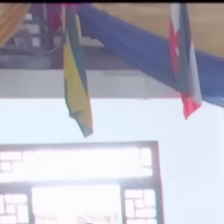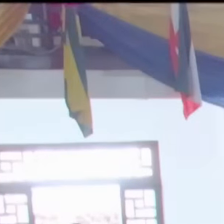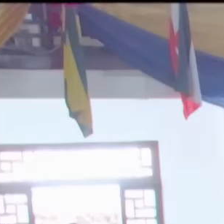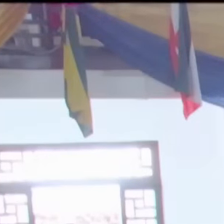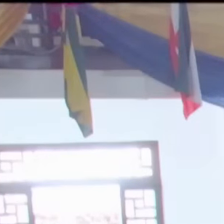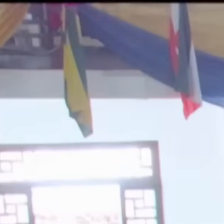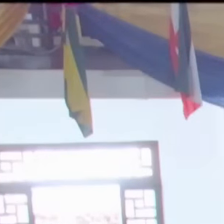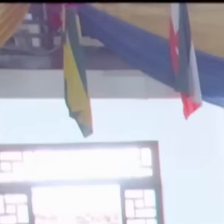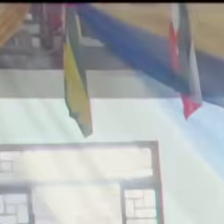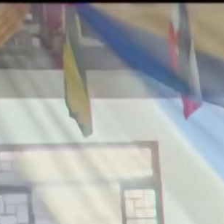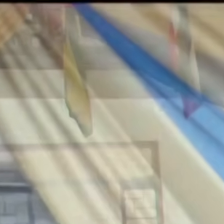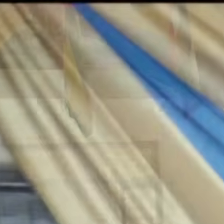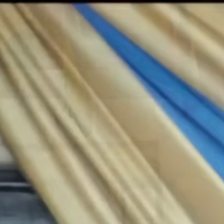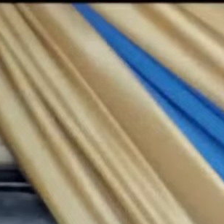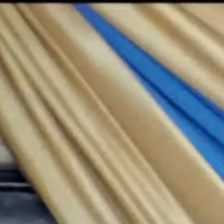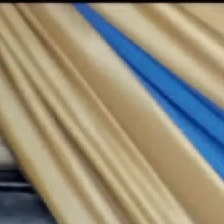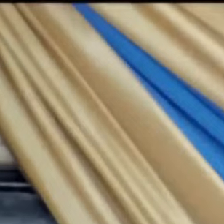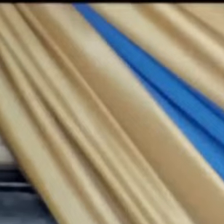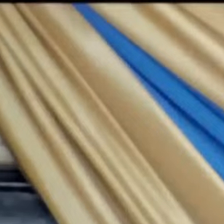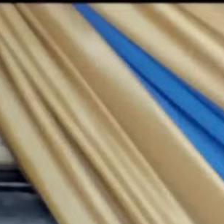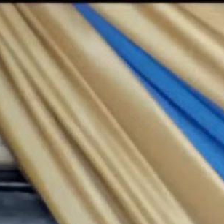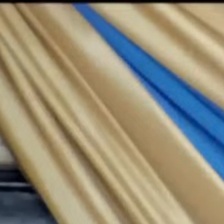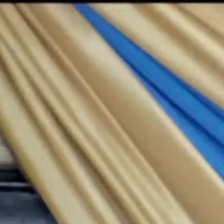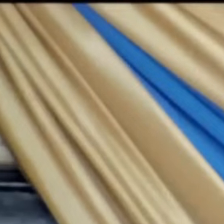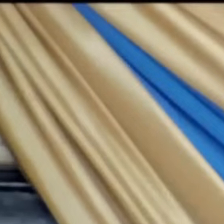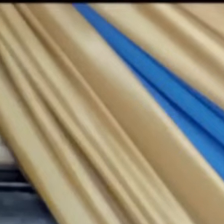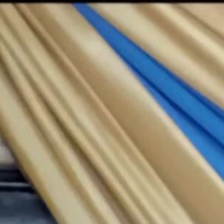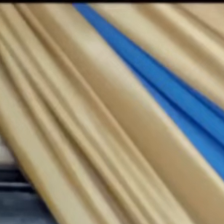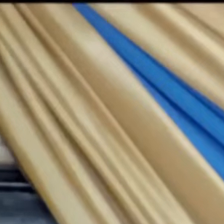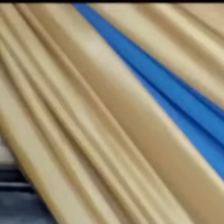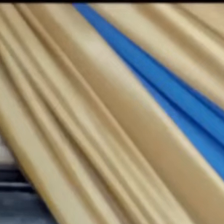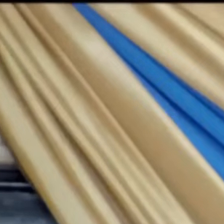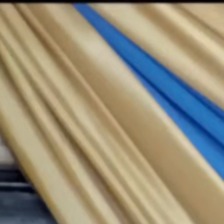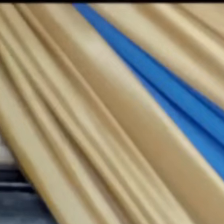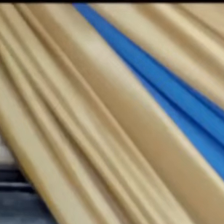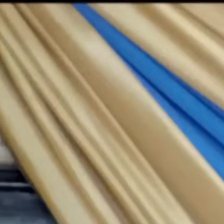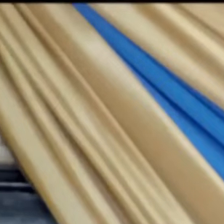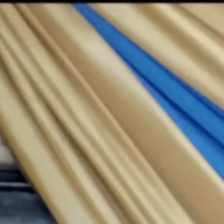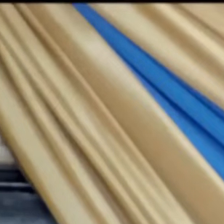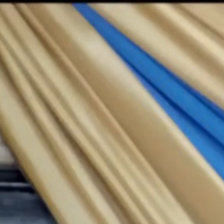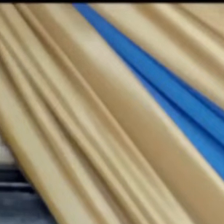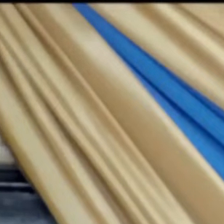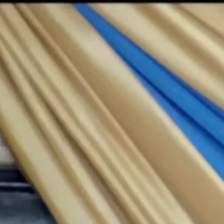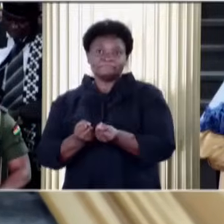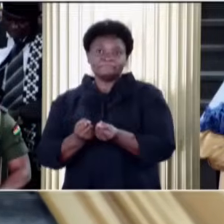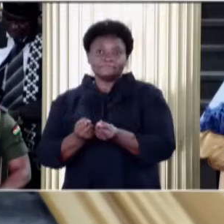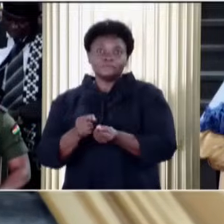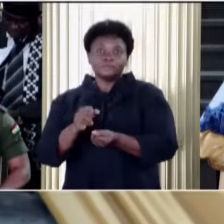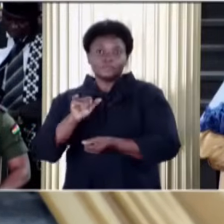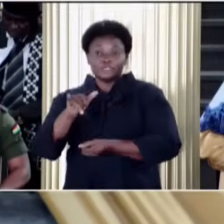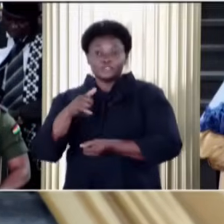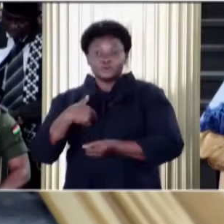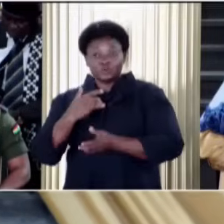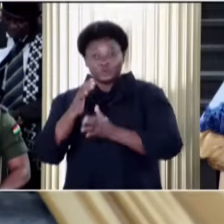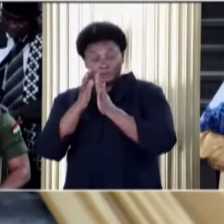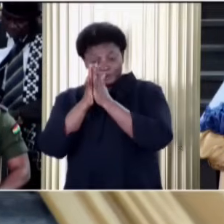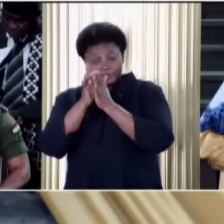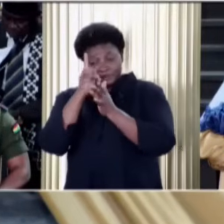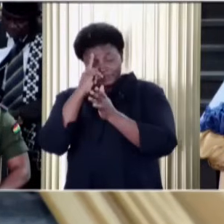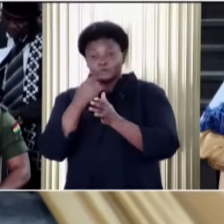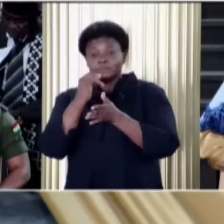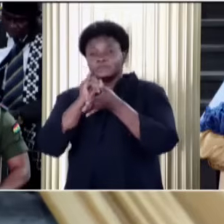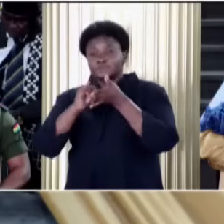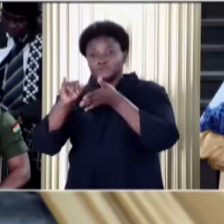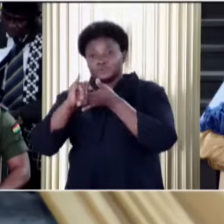you have gained in this institution to benefit society. And we pray that you will be our institution's